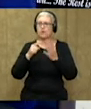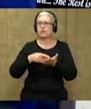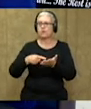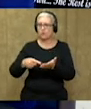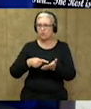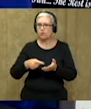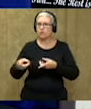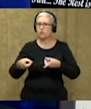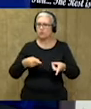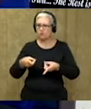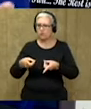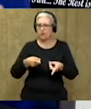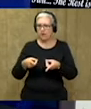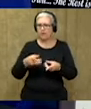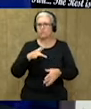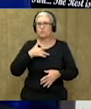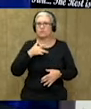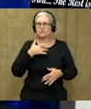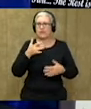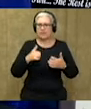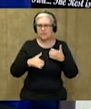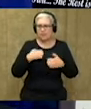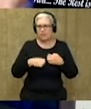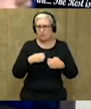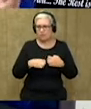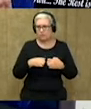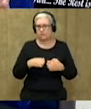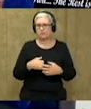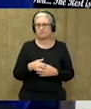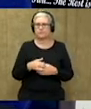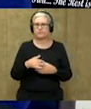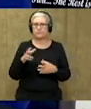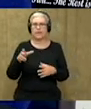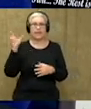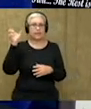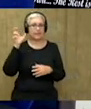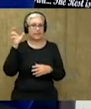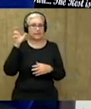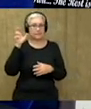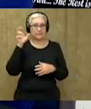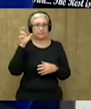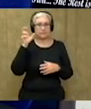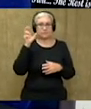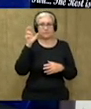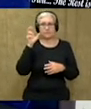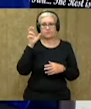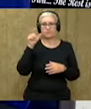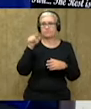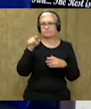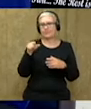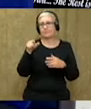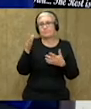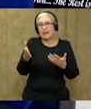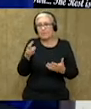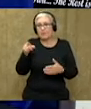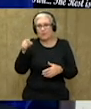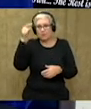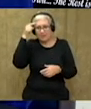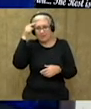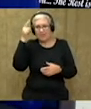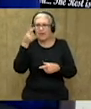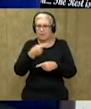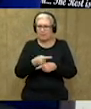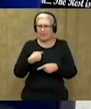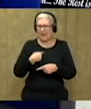describe your feelings and your emotions and how you feel about something. And listening means that even if you think you're right, you're able to